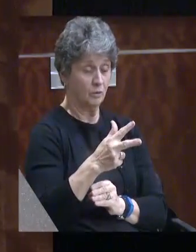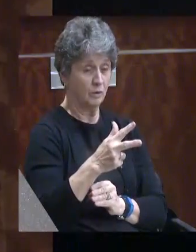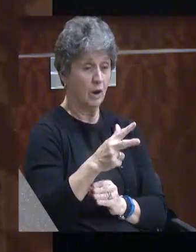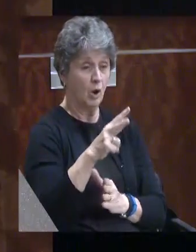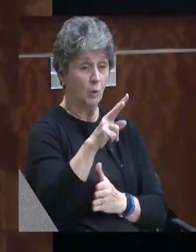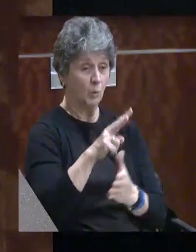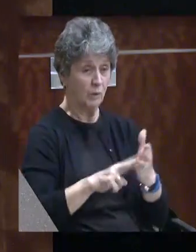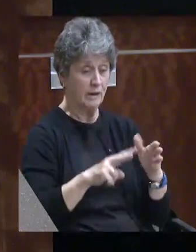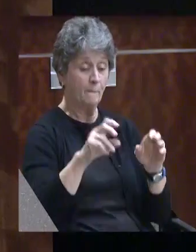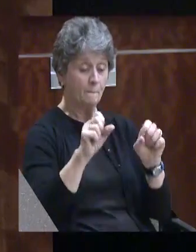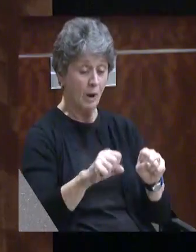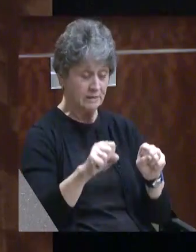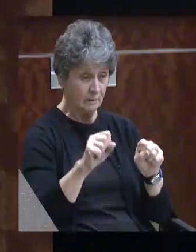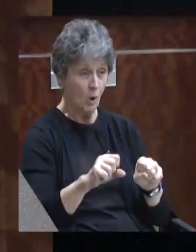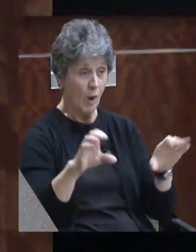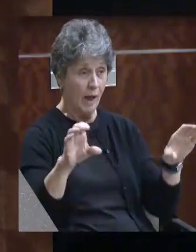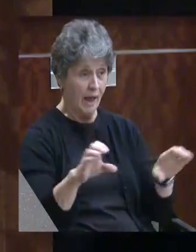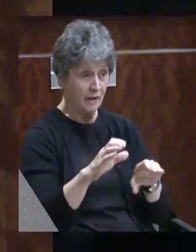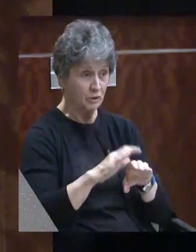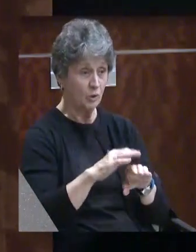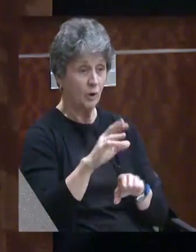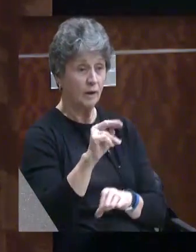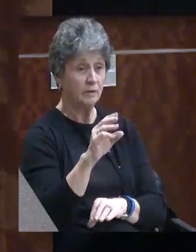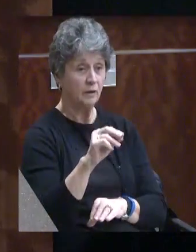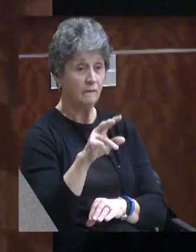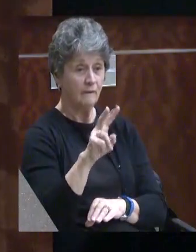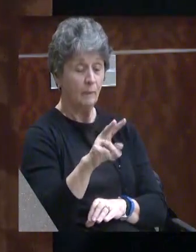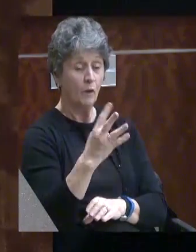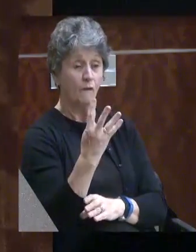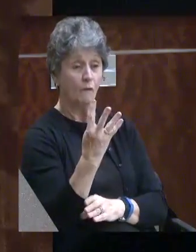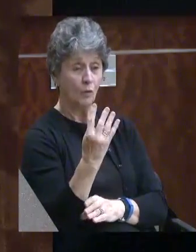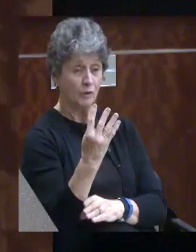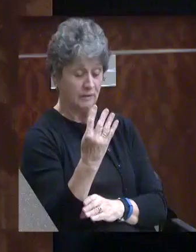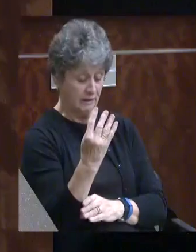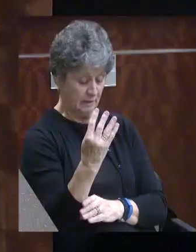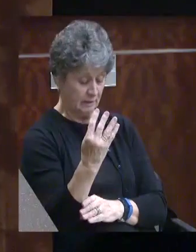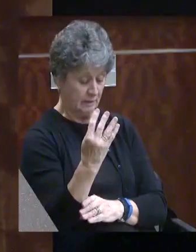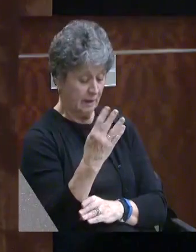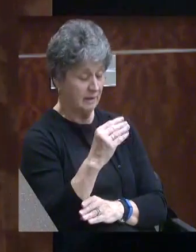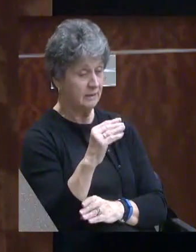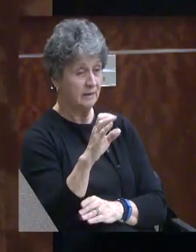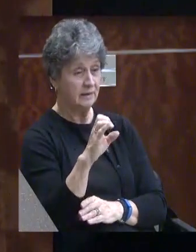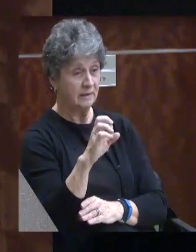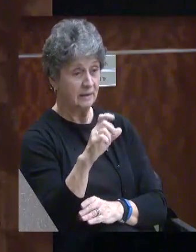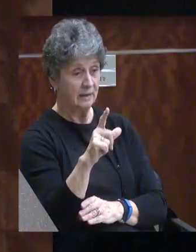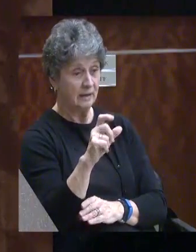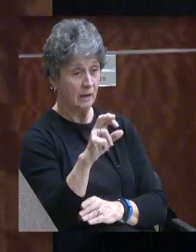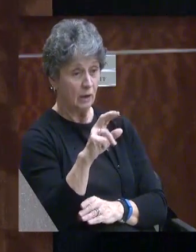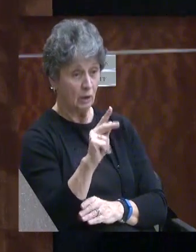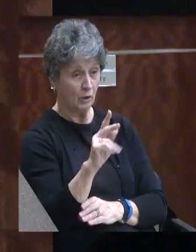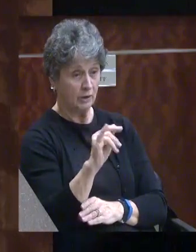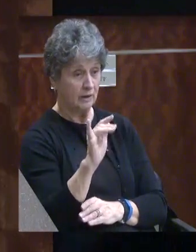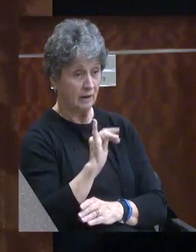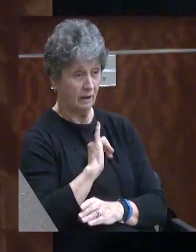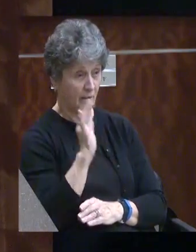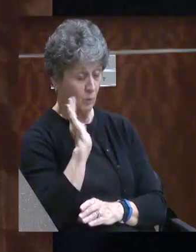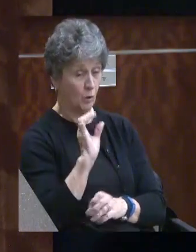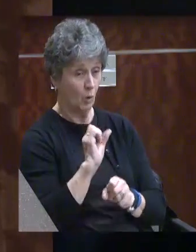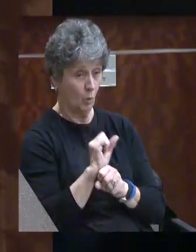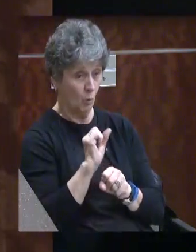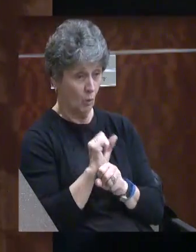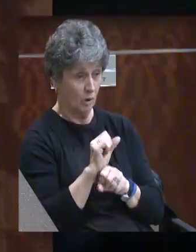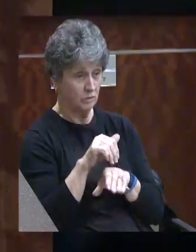a third reading and a possible action on November the 14th. And the clerk and I will work to get those letters out in timely